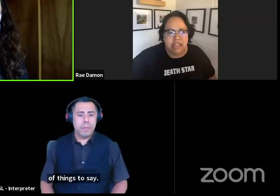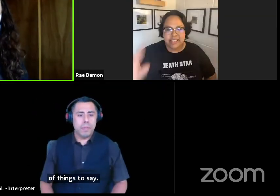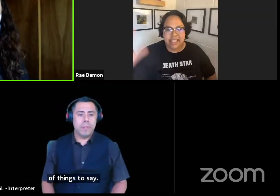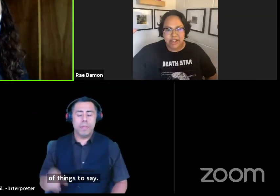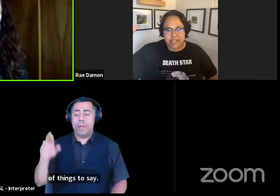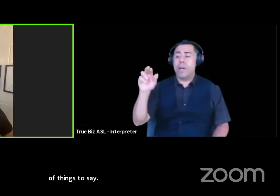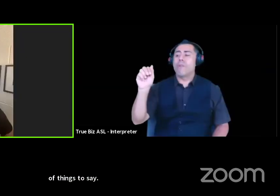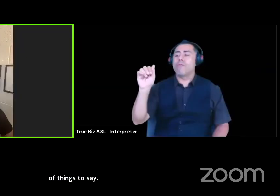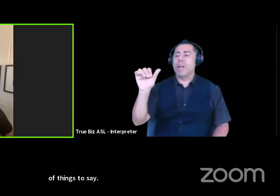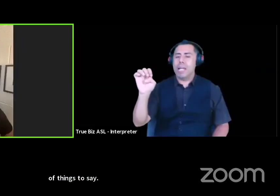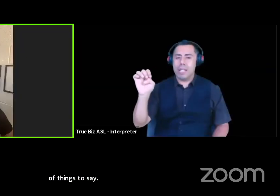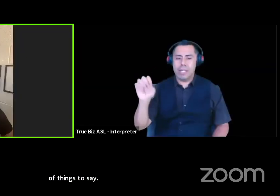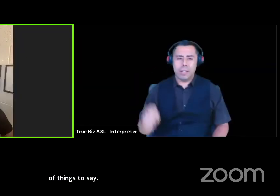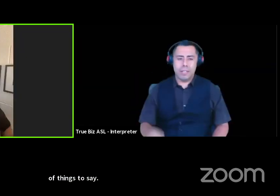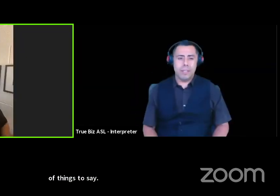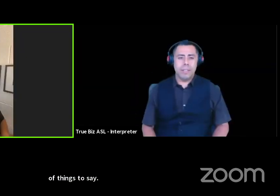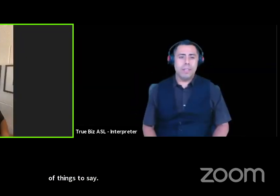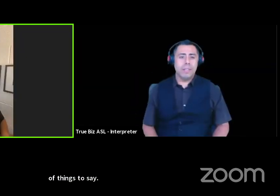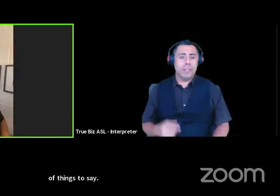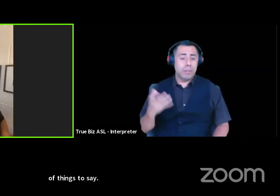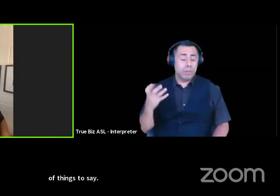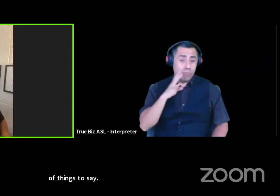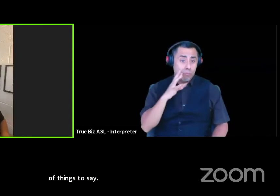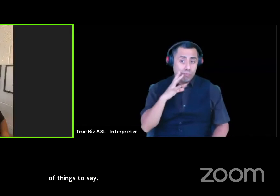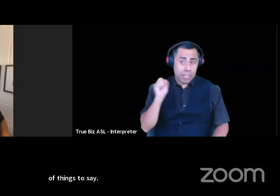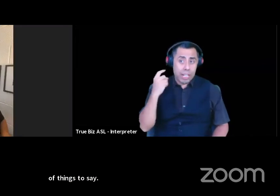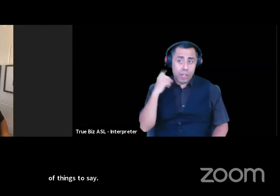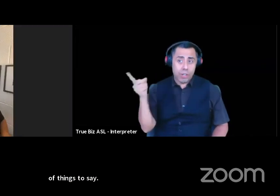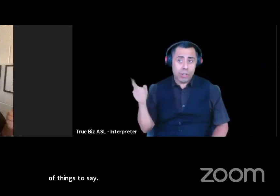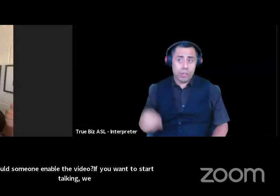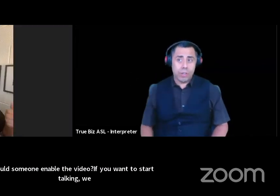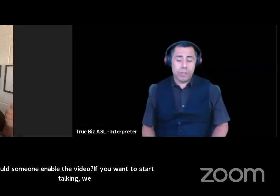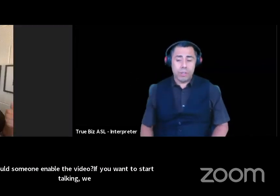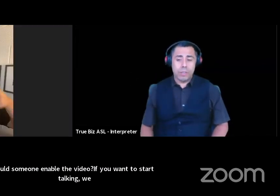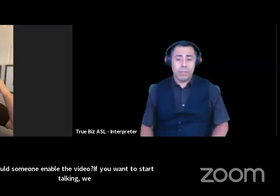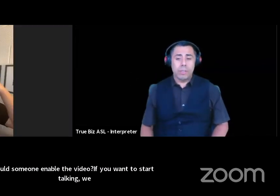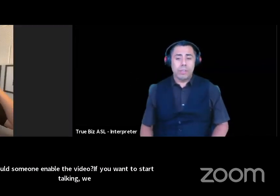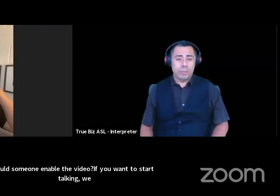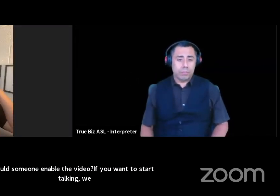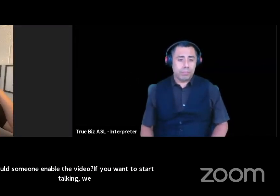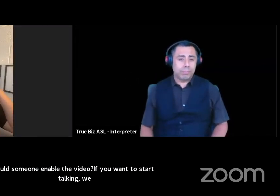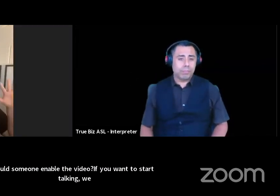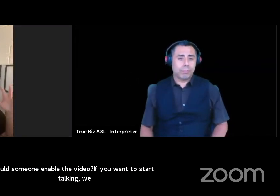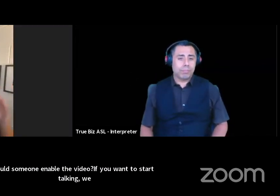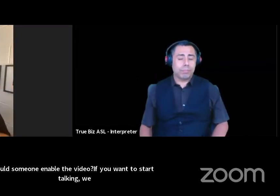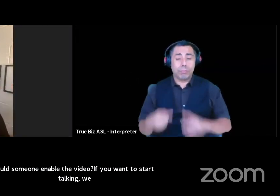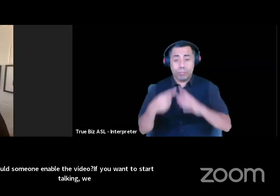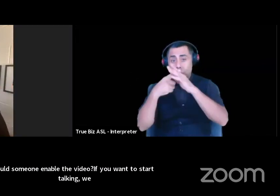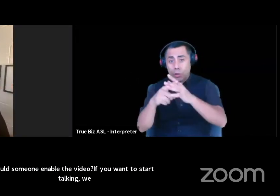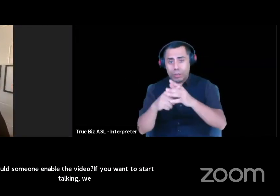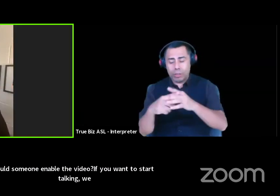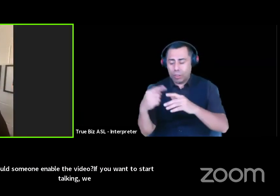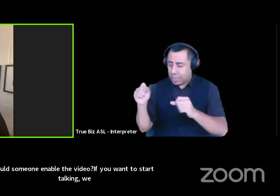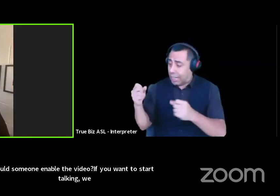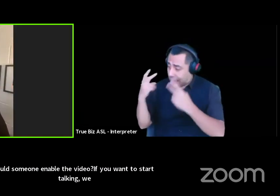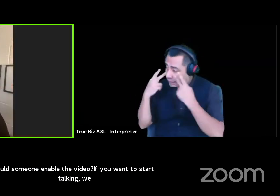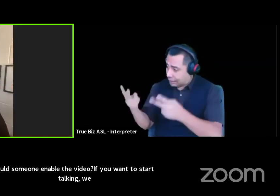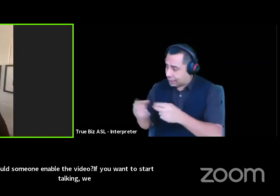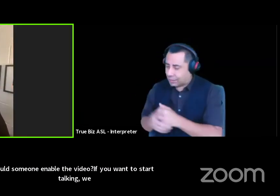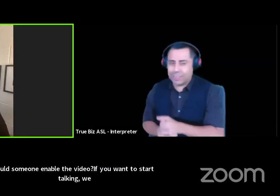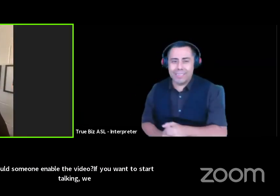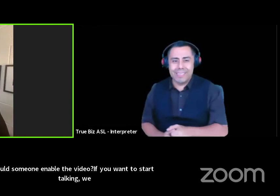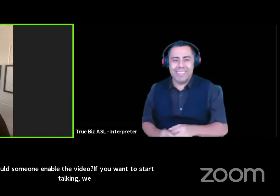Ray. Can you see me? Death Star? Yeah, awesome. We can see you. Thank